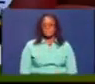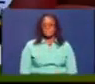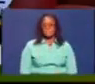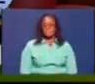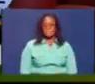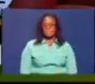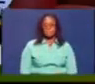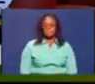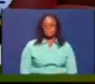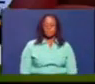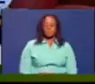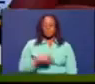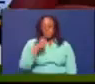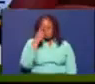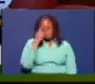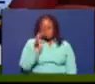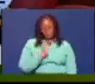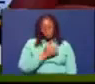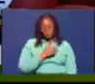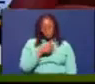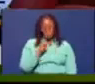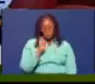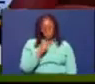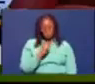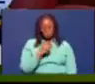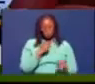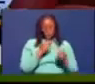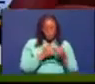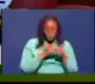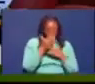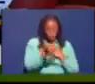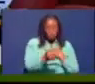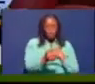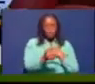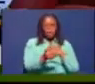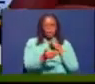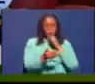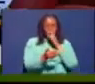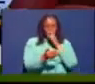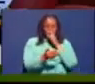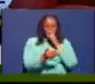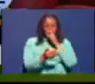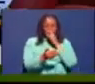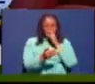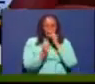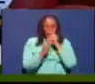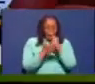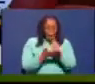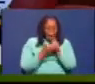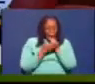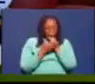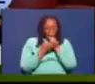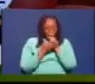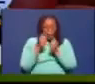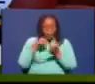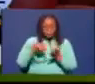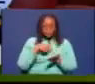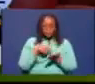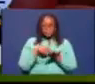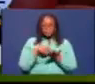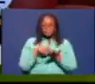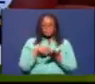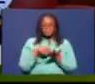committee needs to go a little bit beyond what you are directing, so that it helps this House in checking